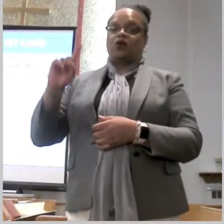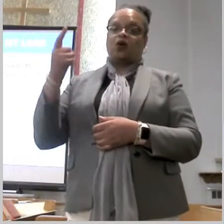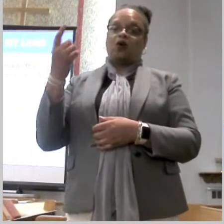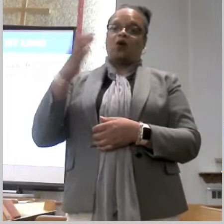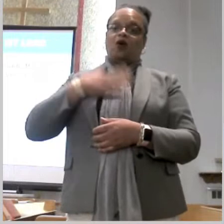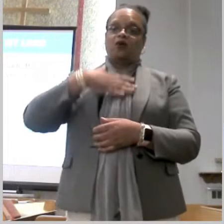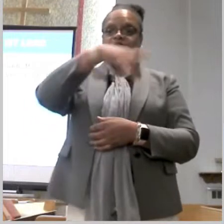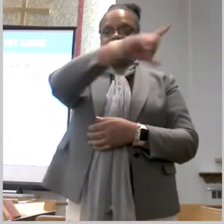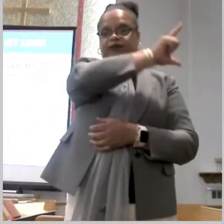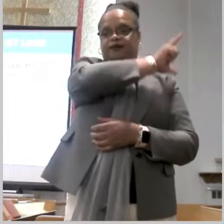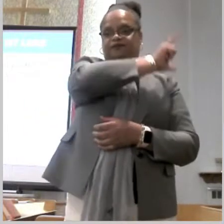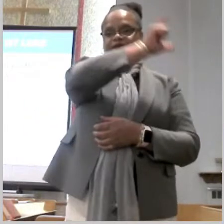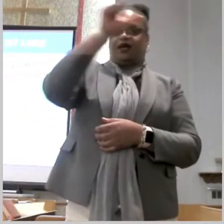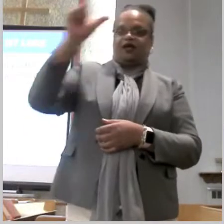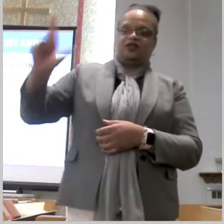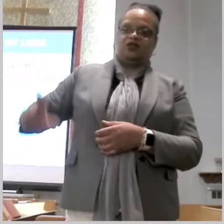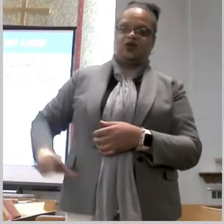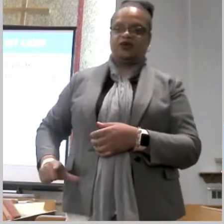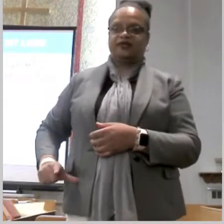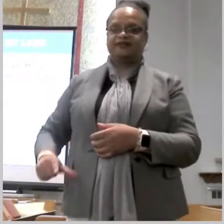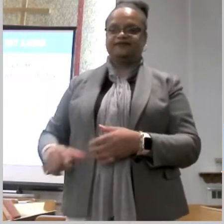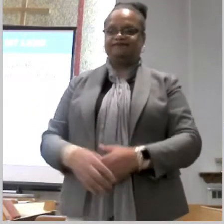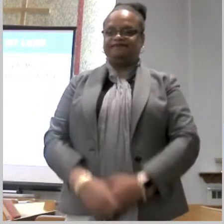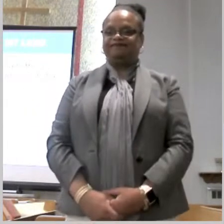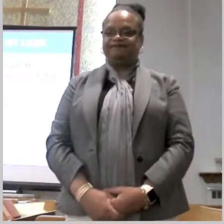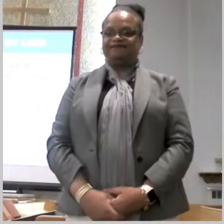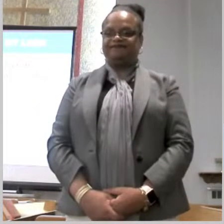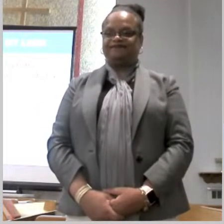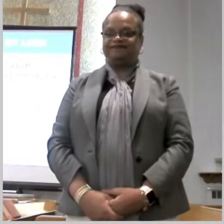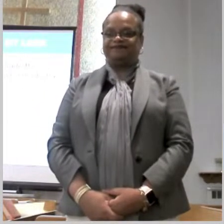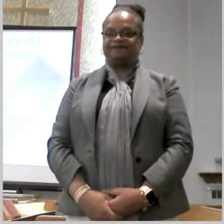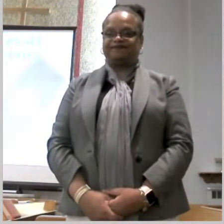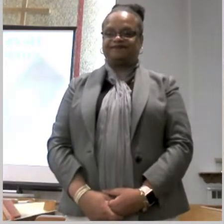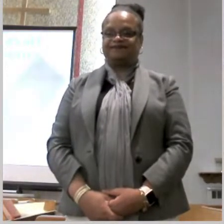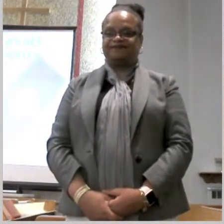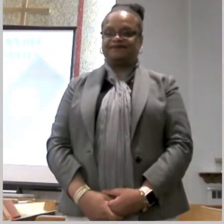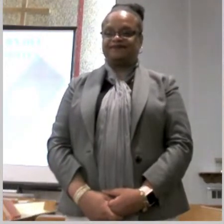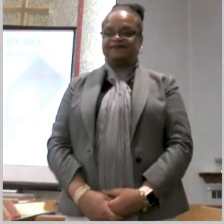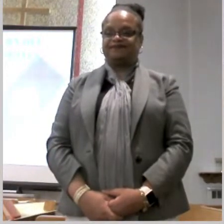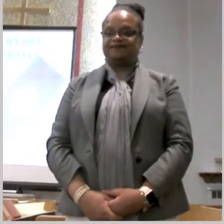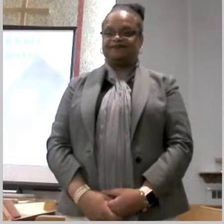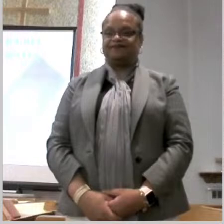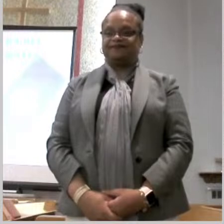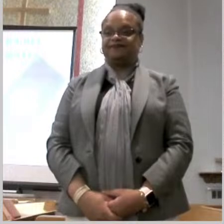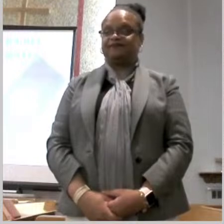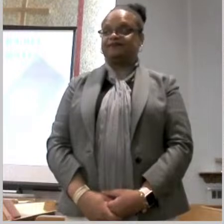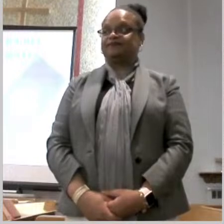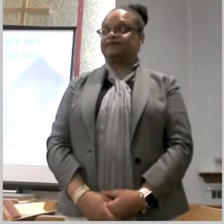Lord. Nobody but my Lord. Amen.